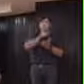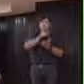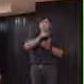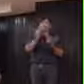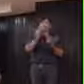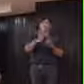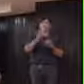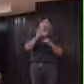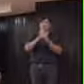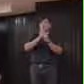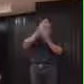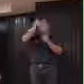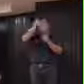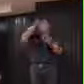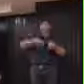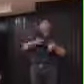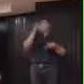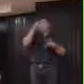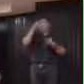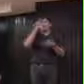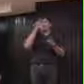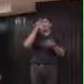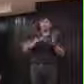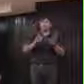of India to hold a plebiscite.